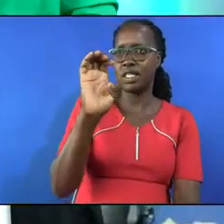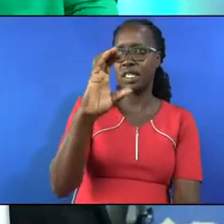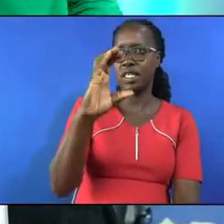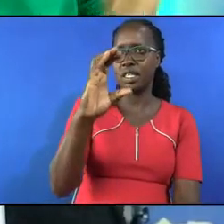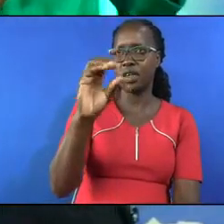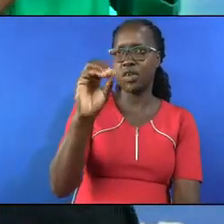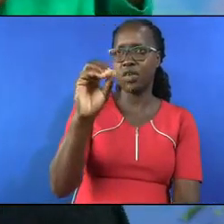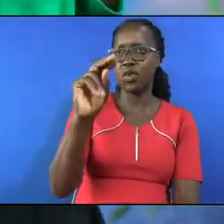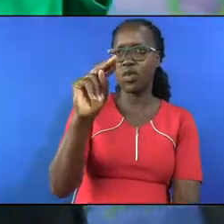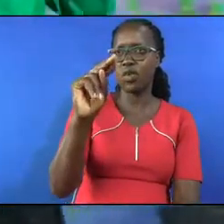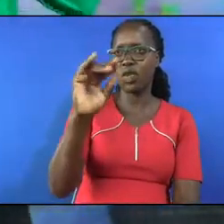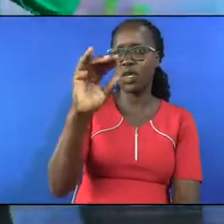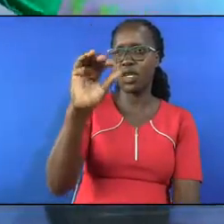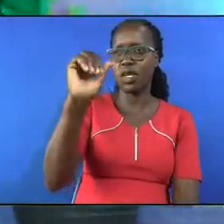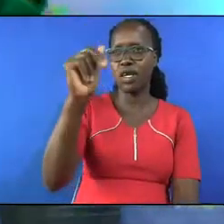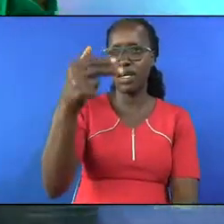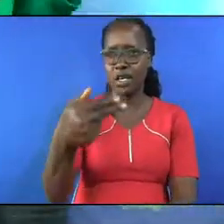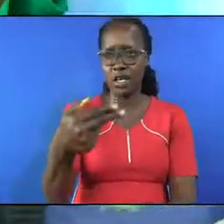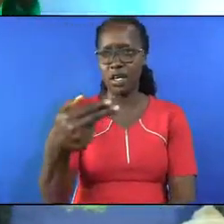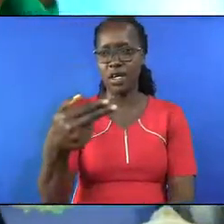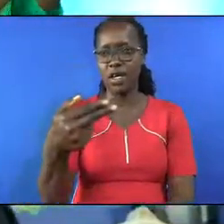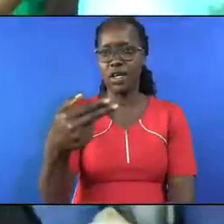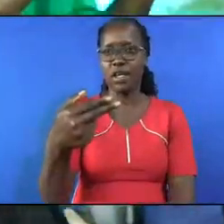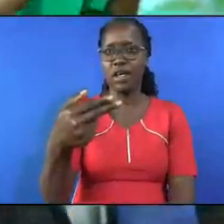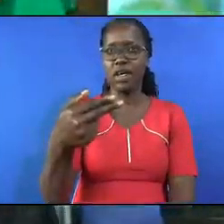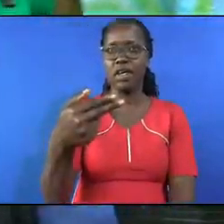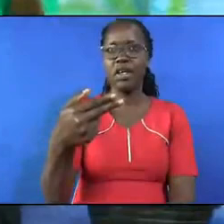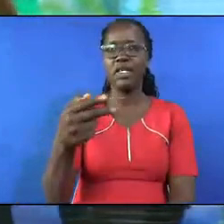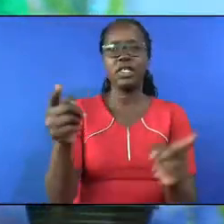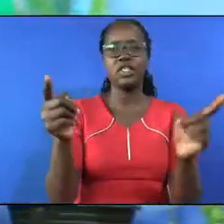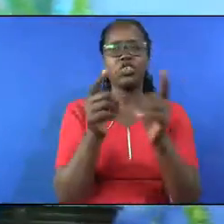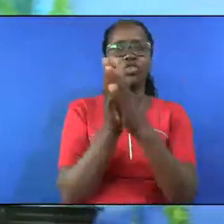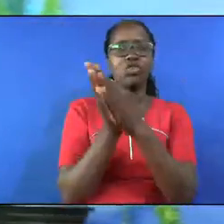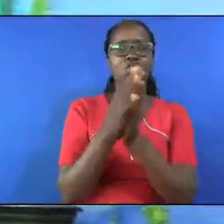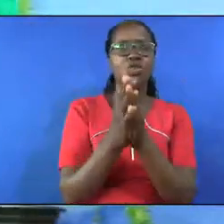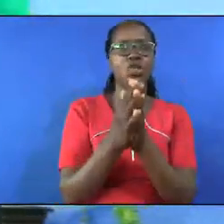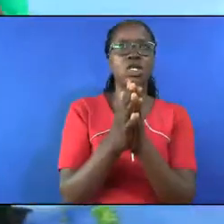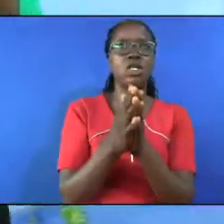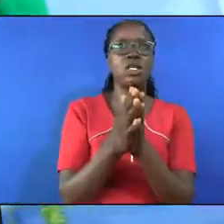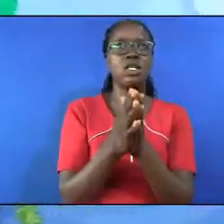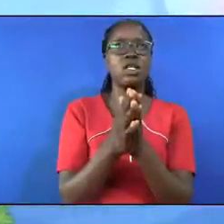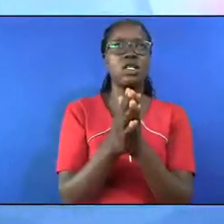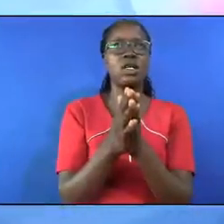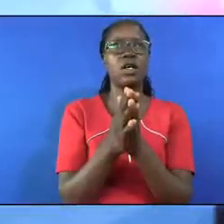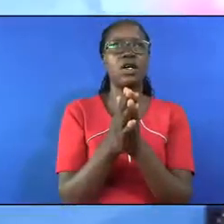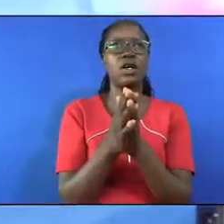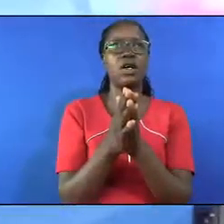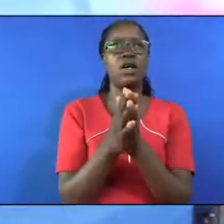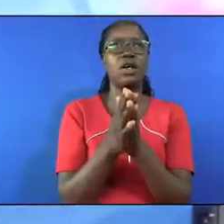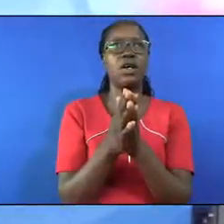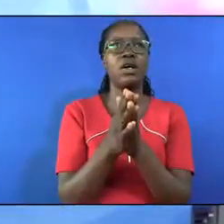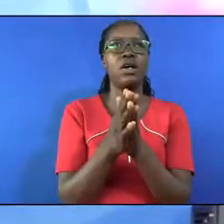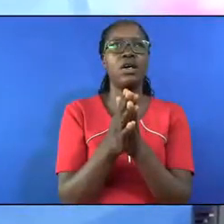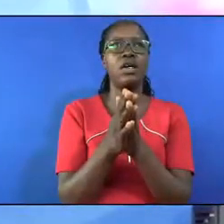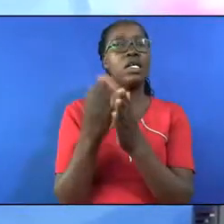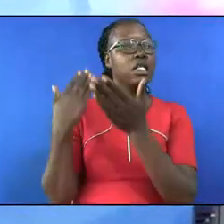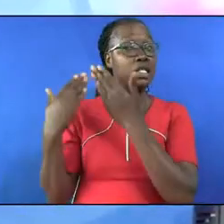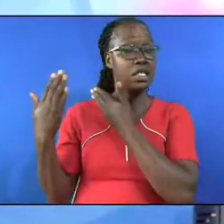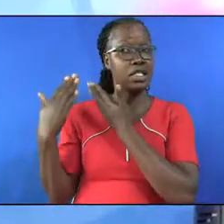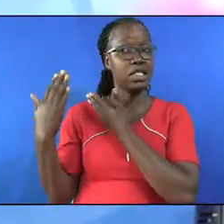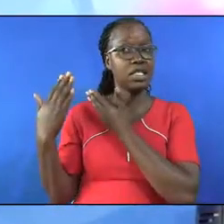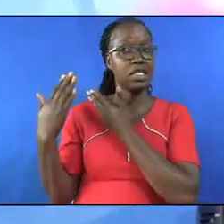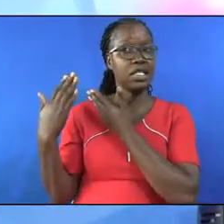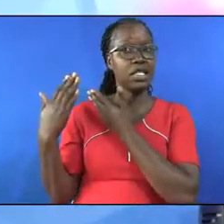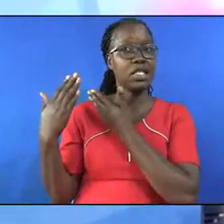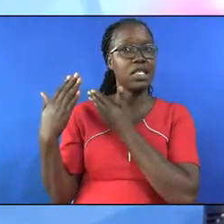name of the priest. And let me just give you a short story on his background. So